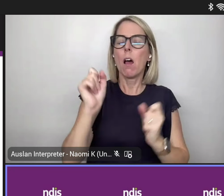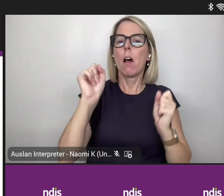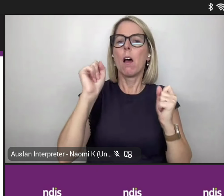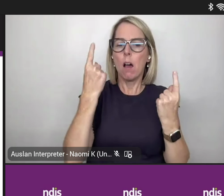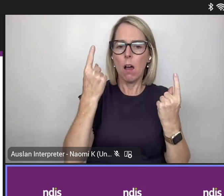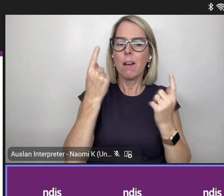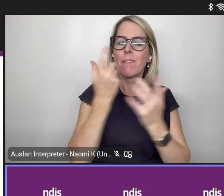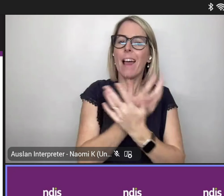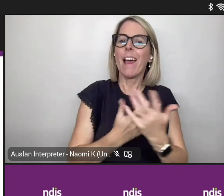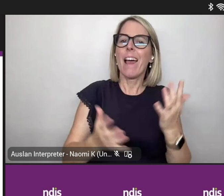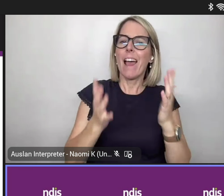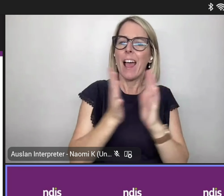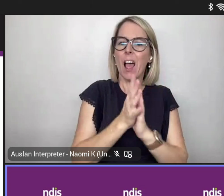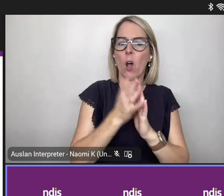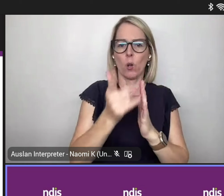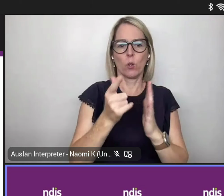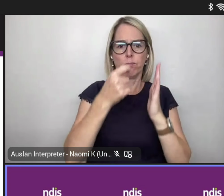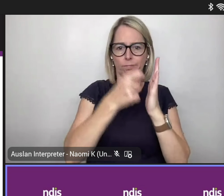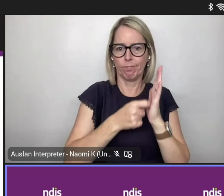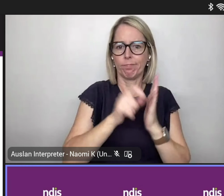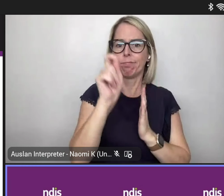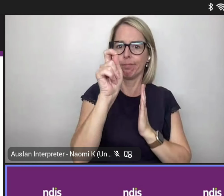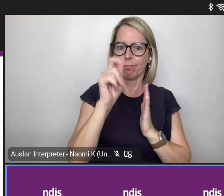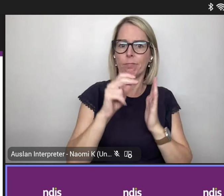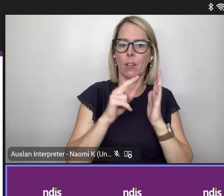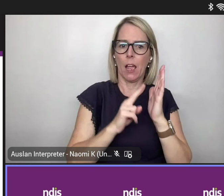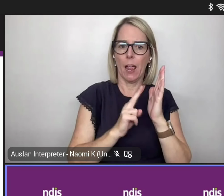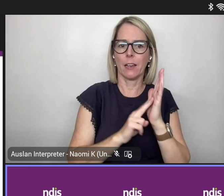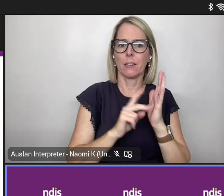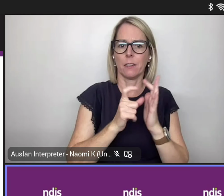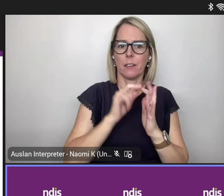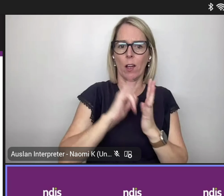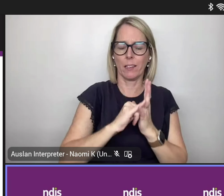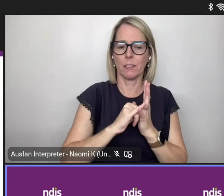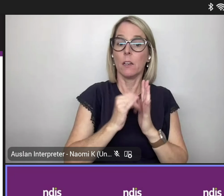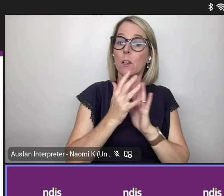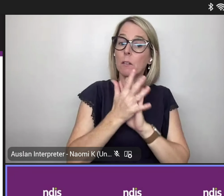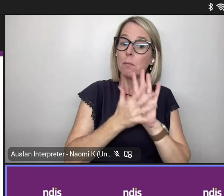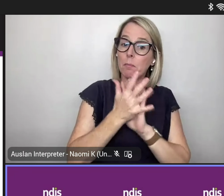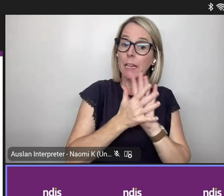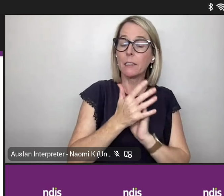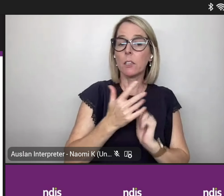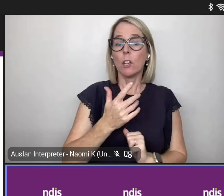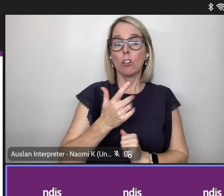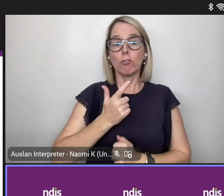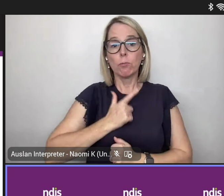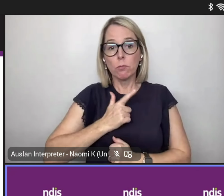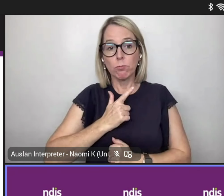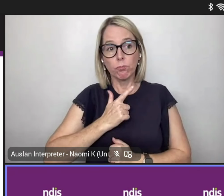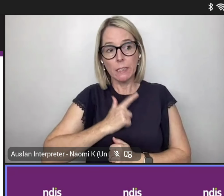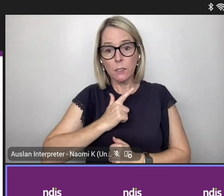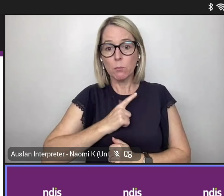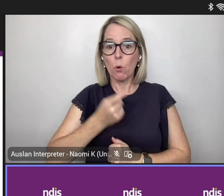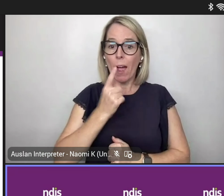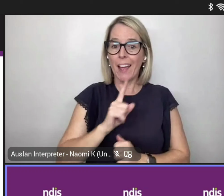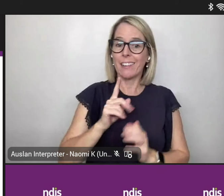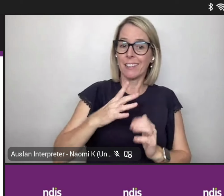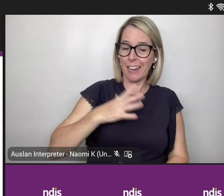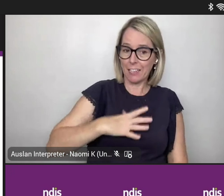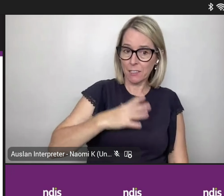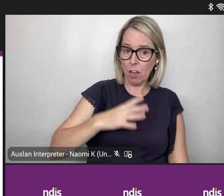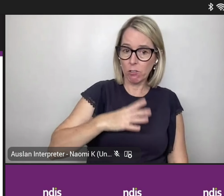the NDIS. It does not change the application of the reasonable and necessary criteria for old